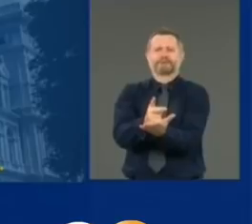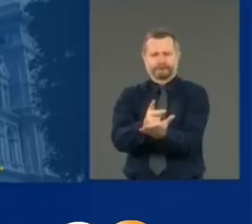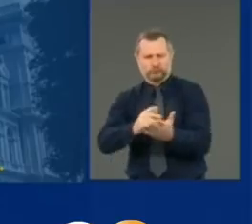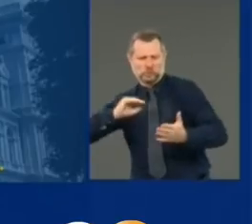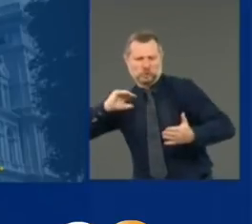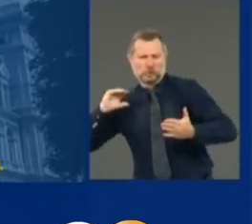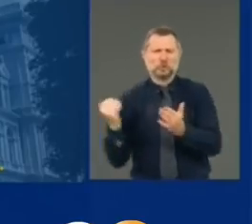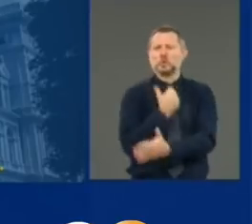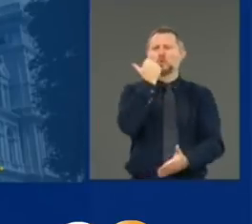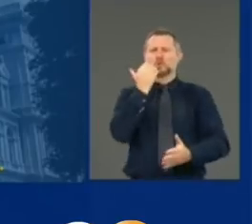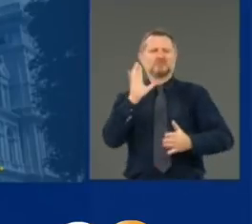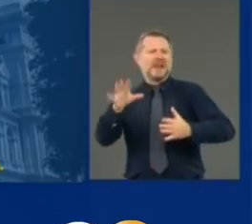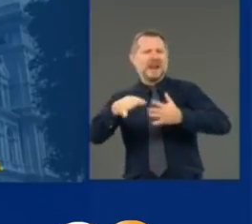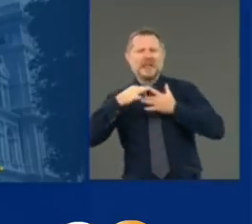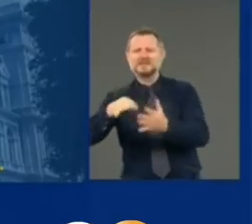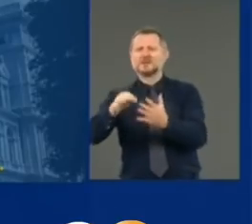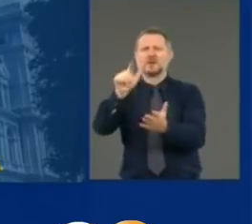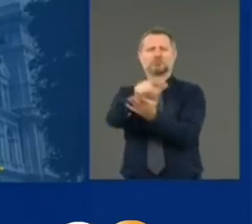nation-leading legislation,